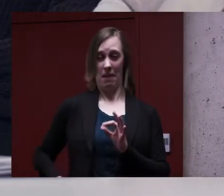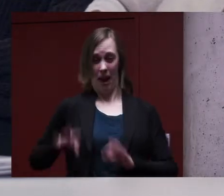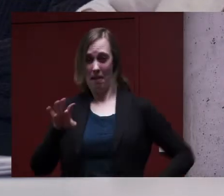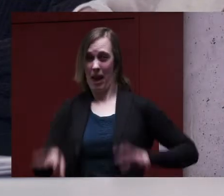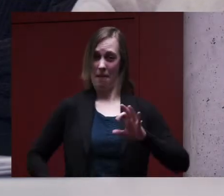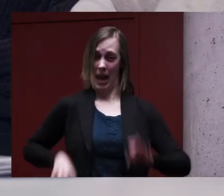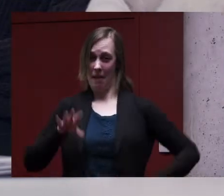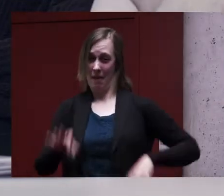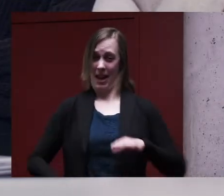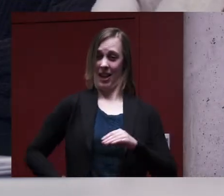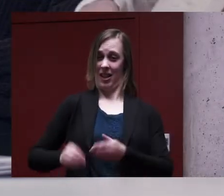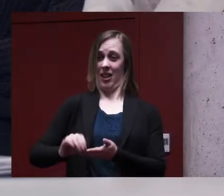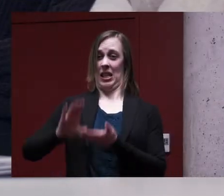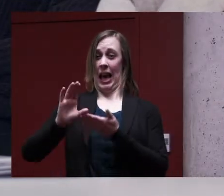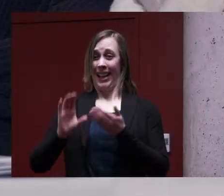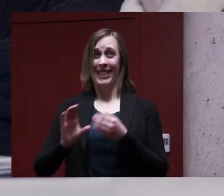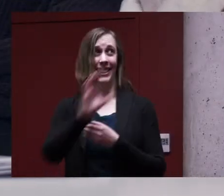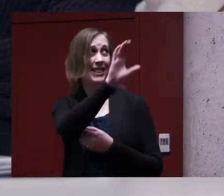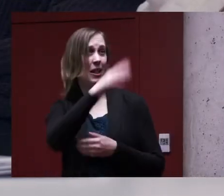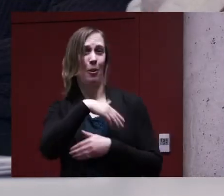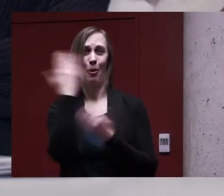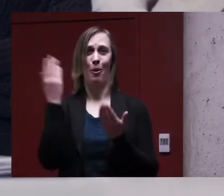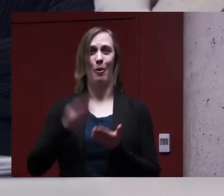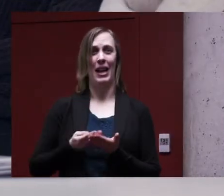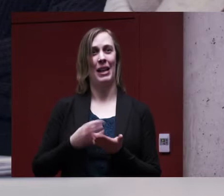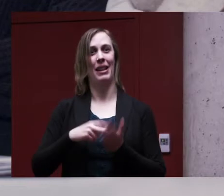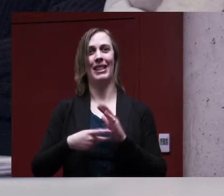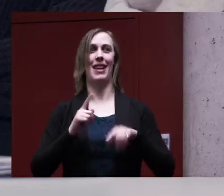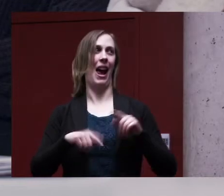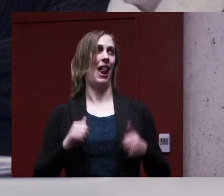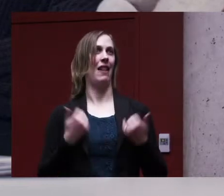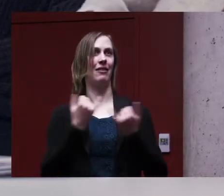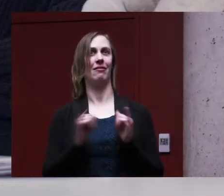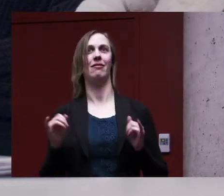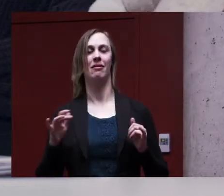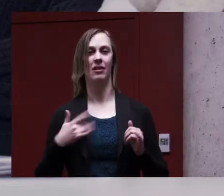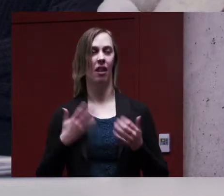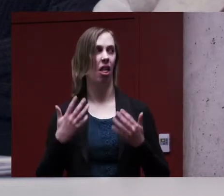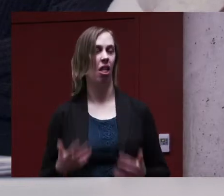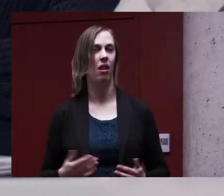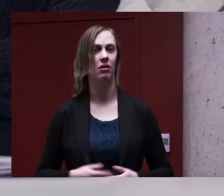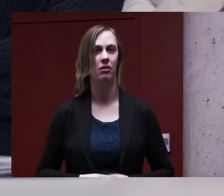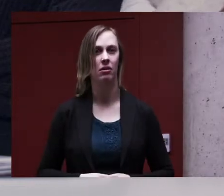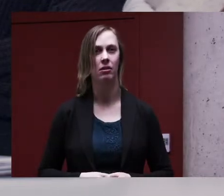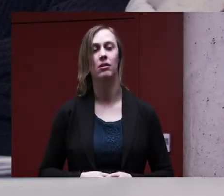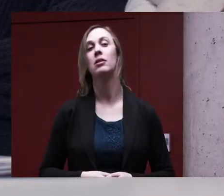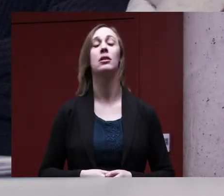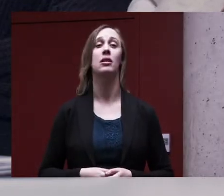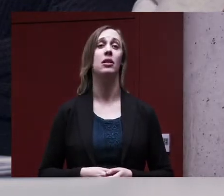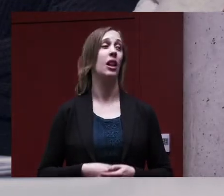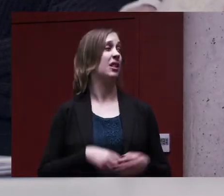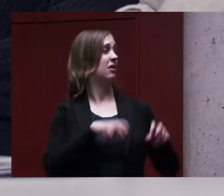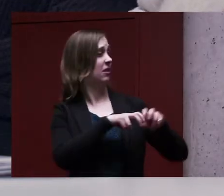options to foster dignity and independence. Many individuals are faced with the decision this entire panel of experts are here to